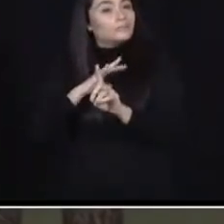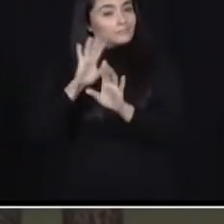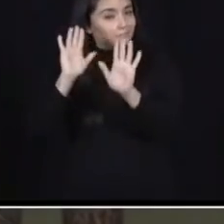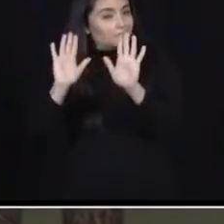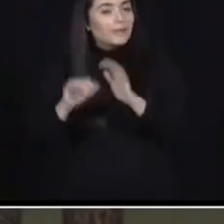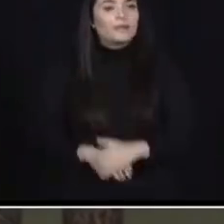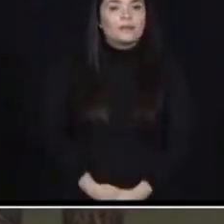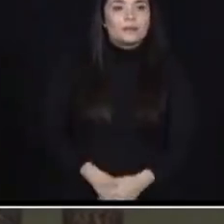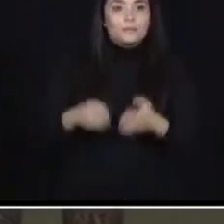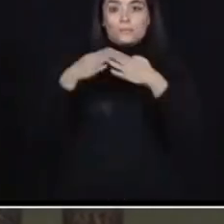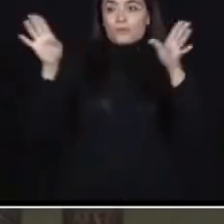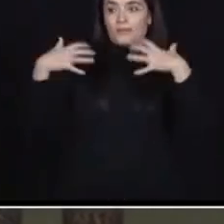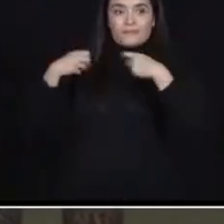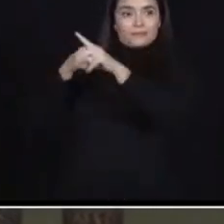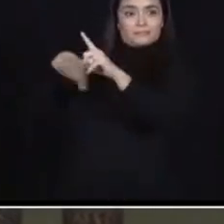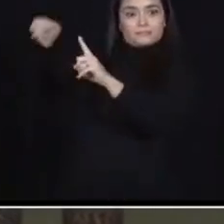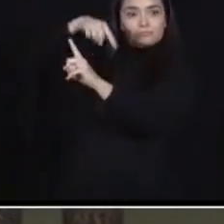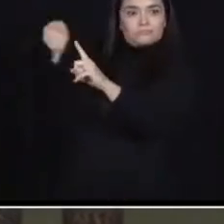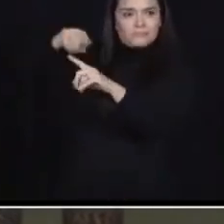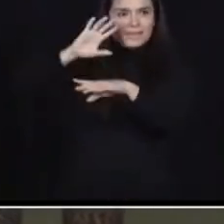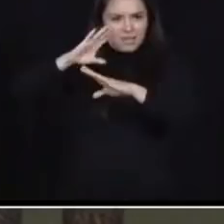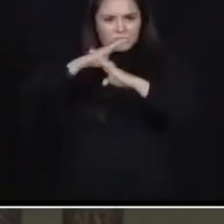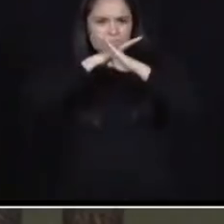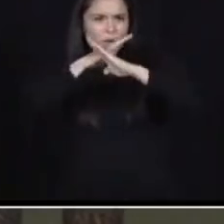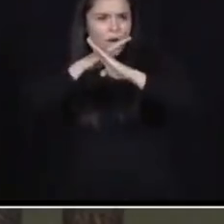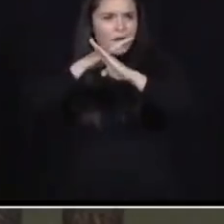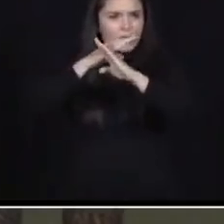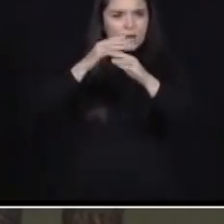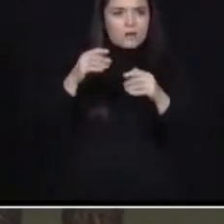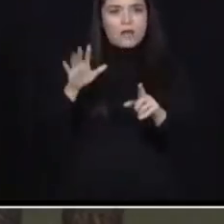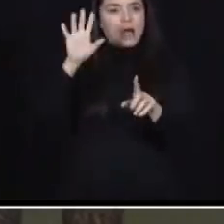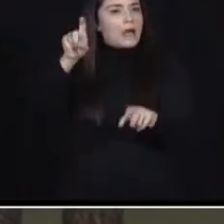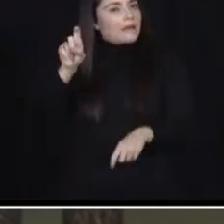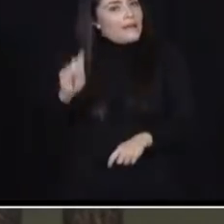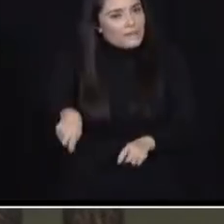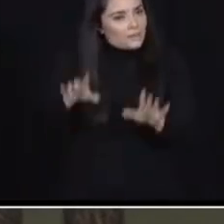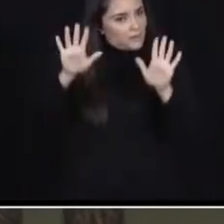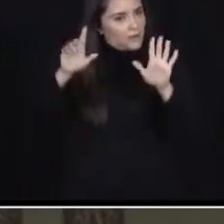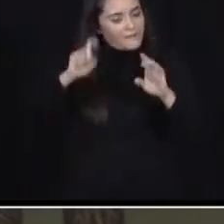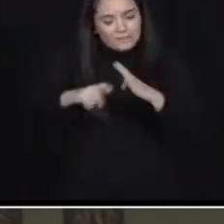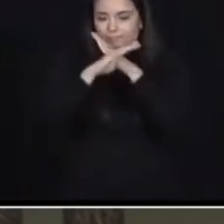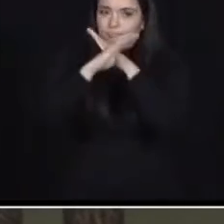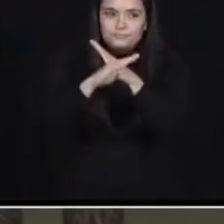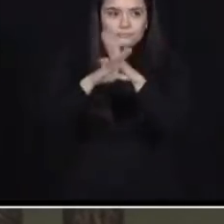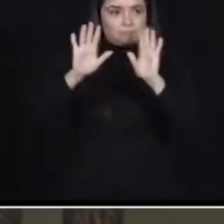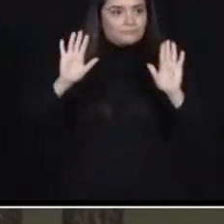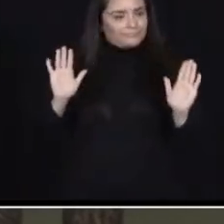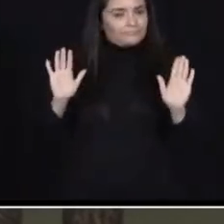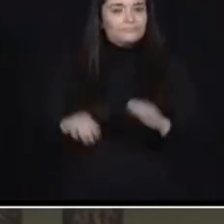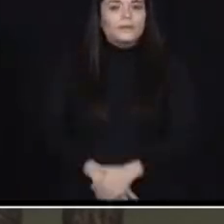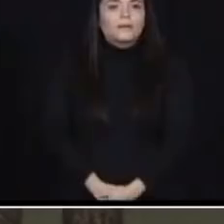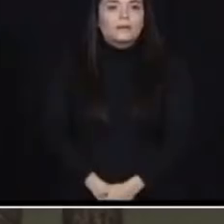measures, it's necessary, it's critical. But as I've always said,